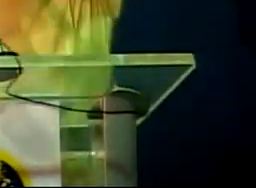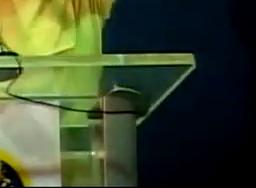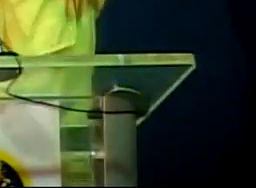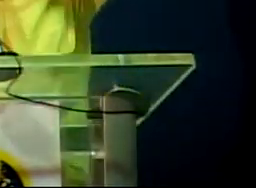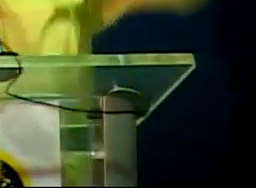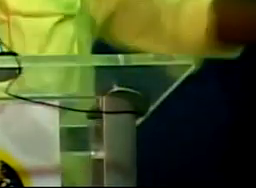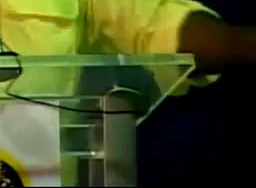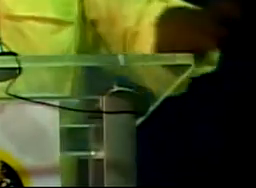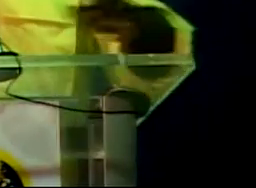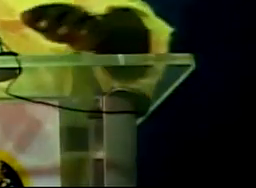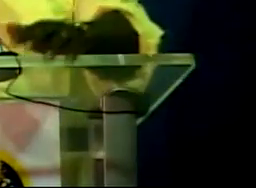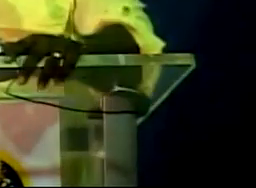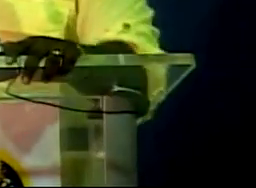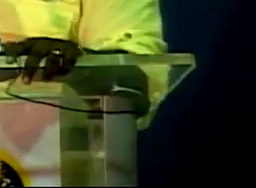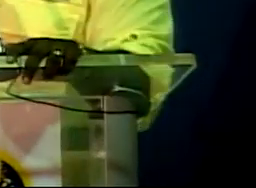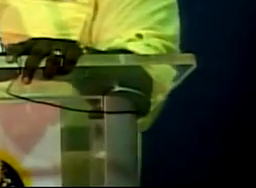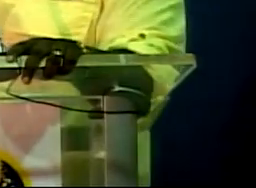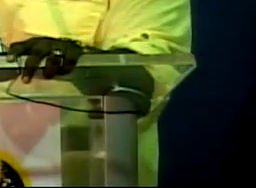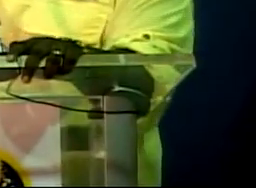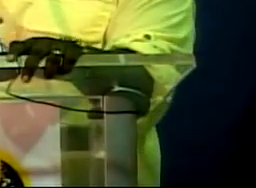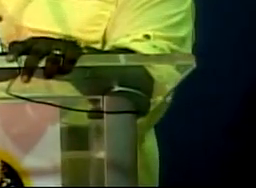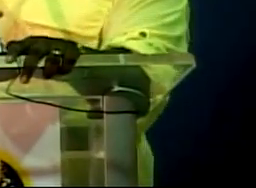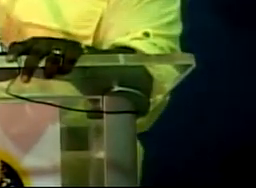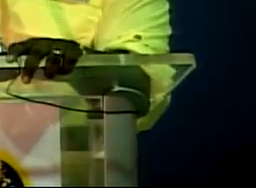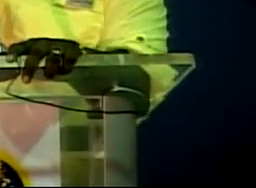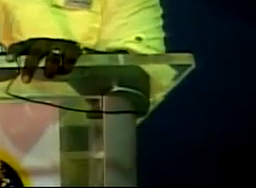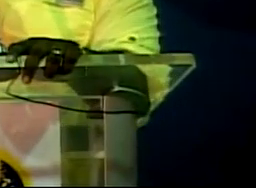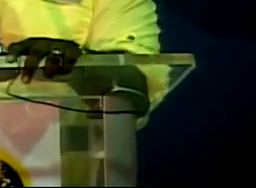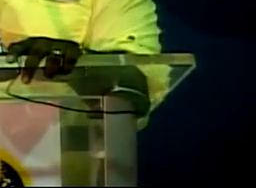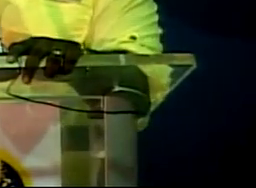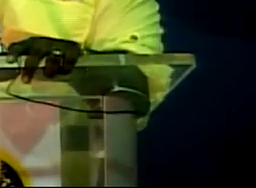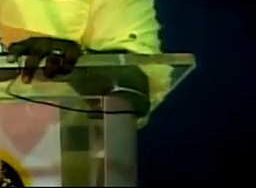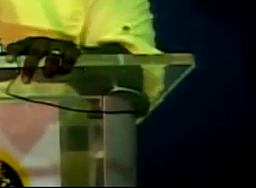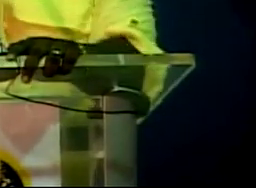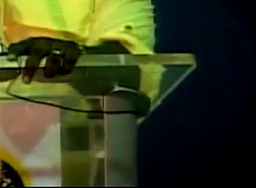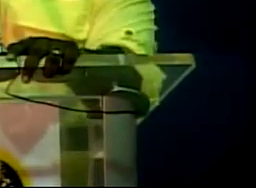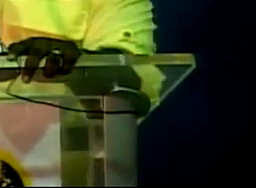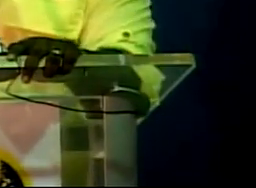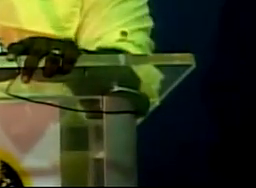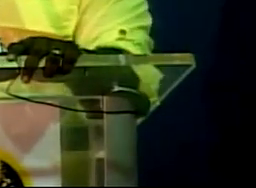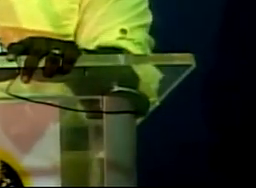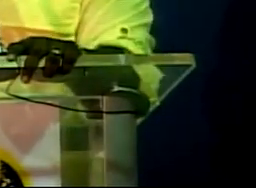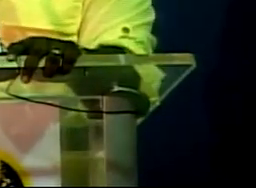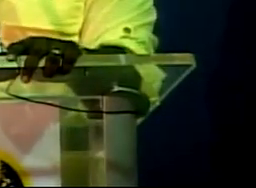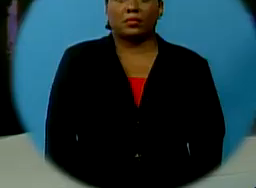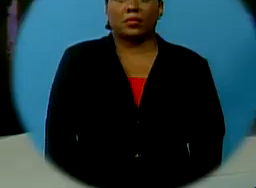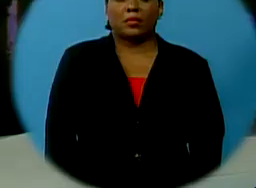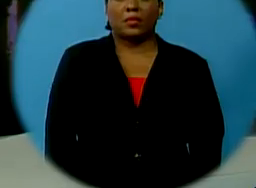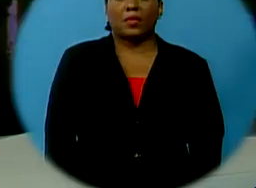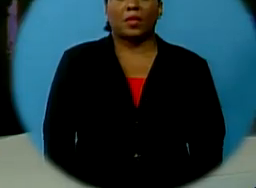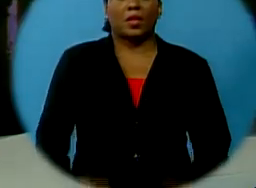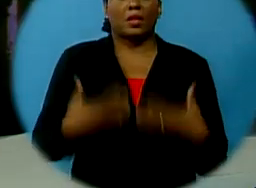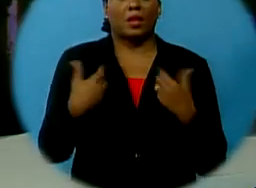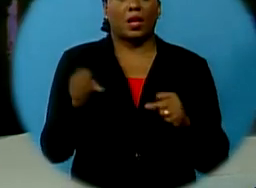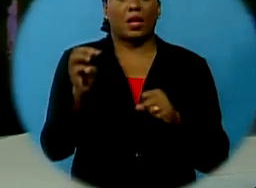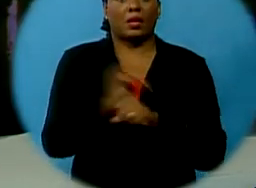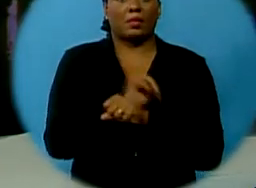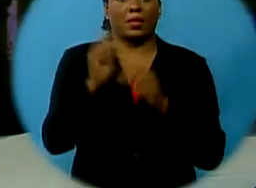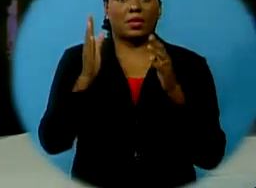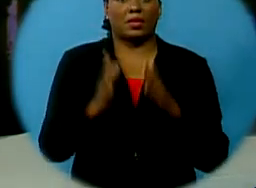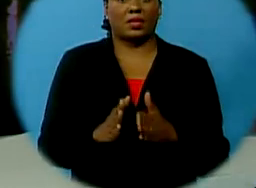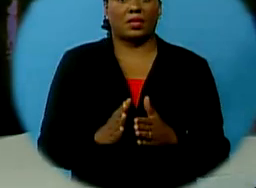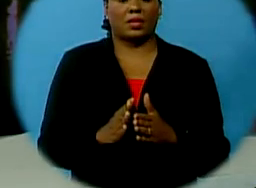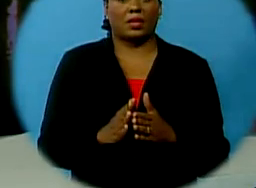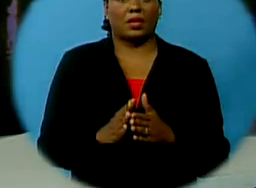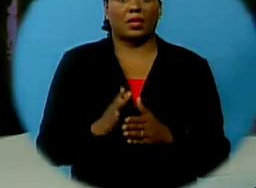In one fell swoop. And then following up, another 263. Meantime, Health Minister